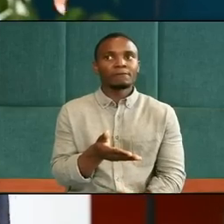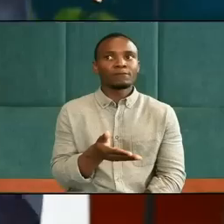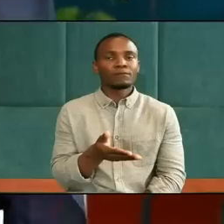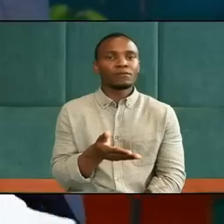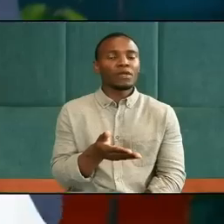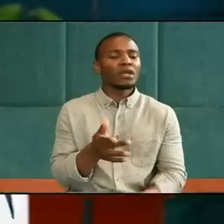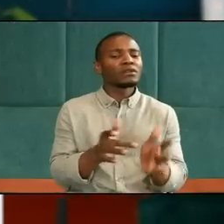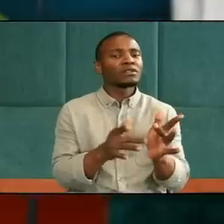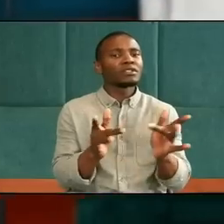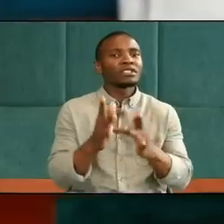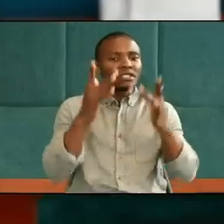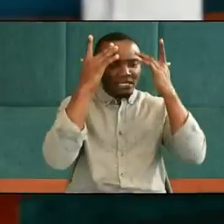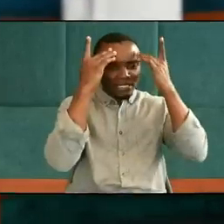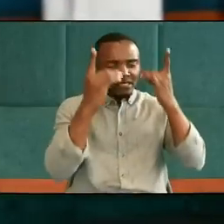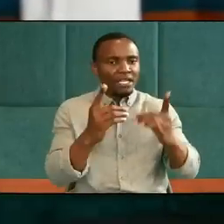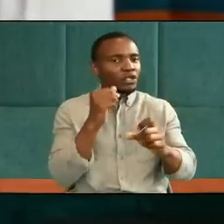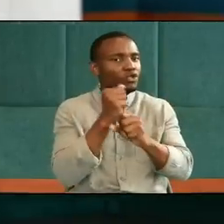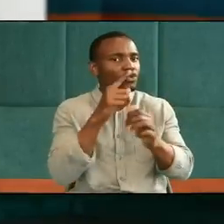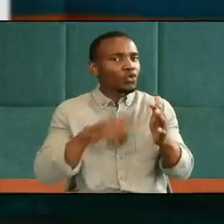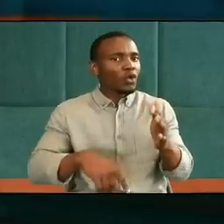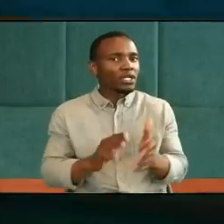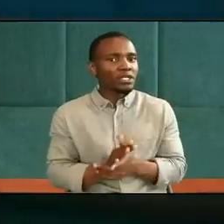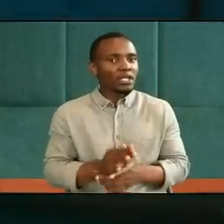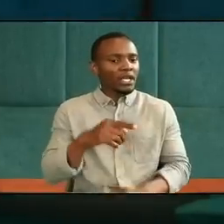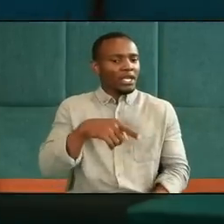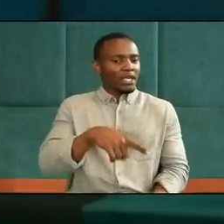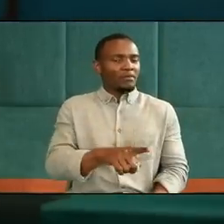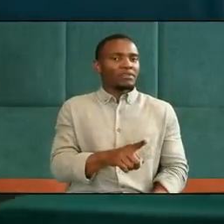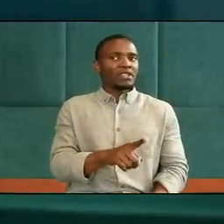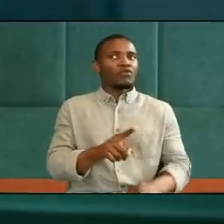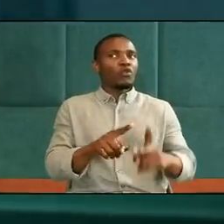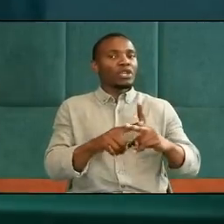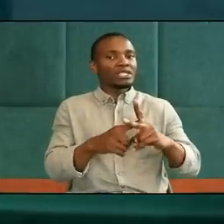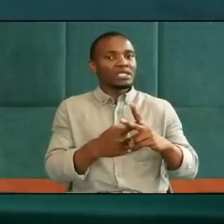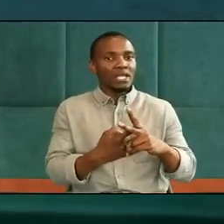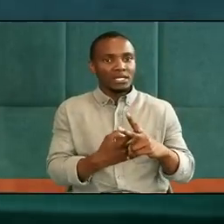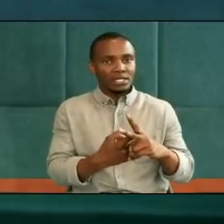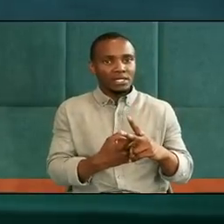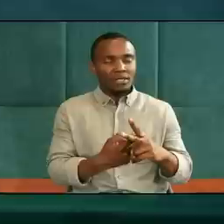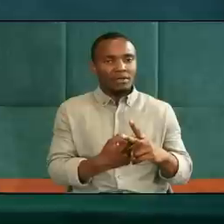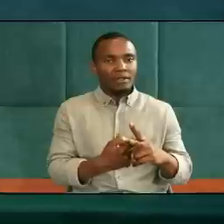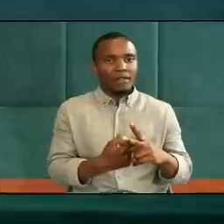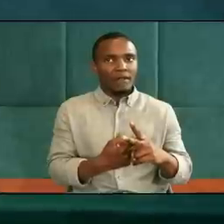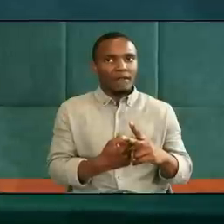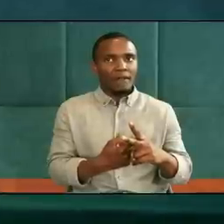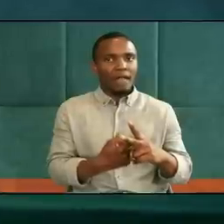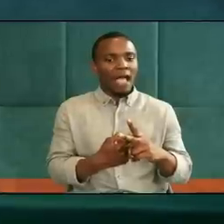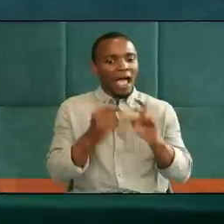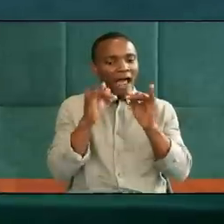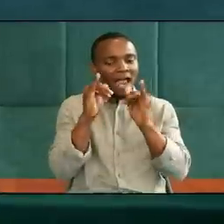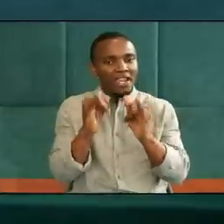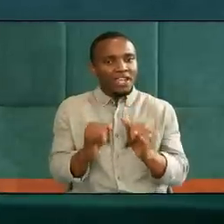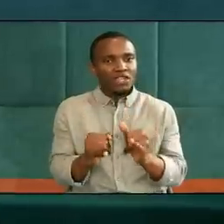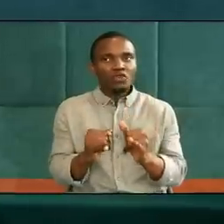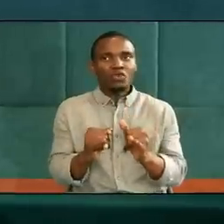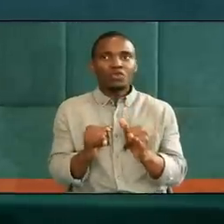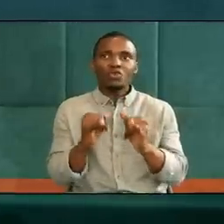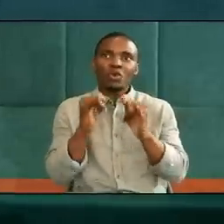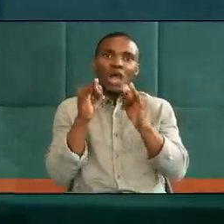he decided that he is going to start a new movement.